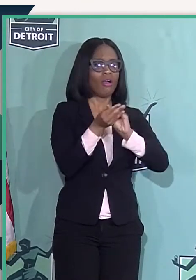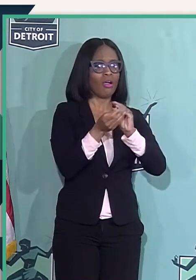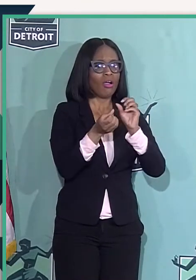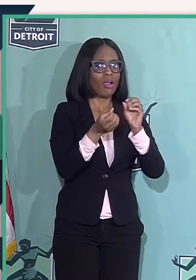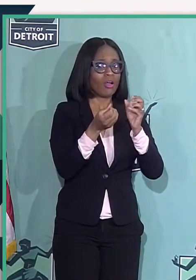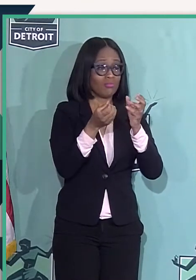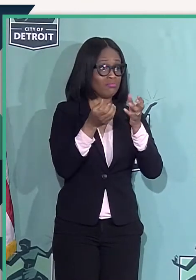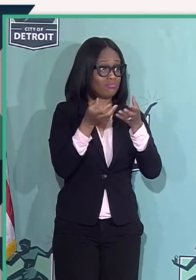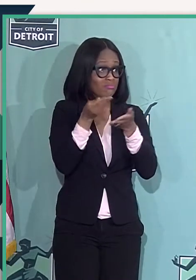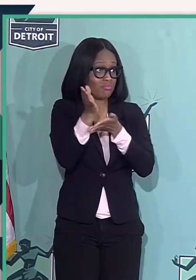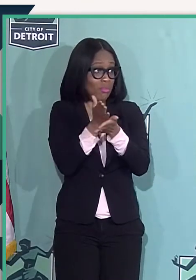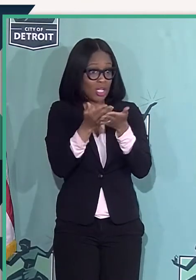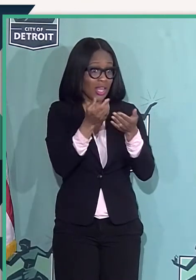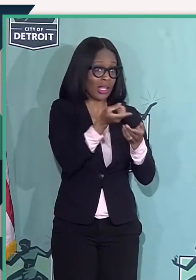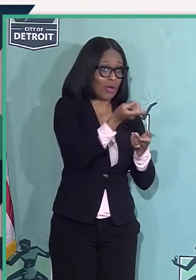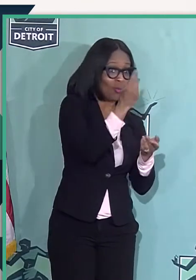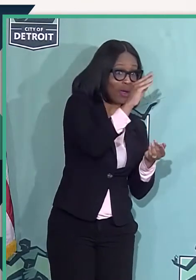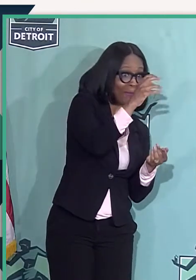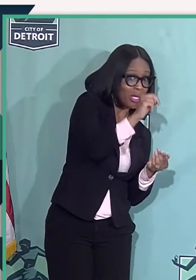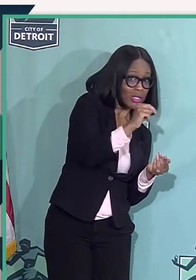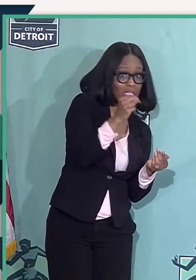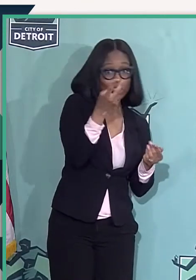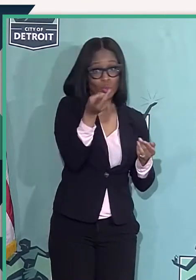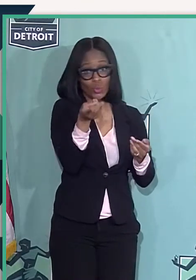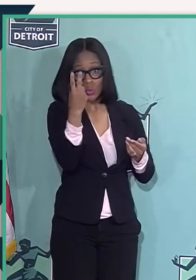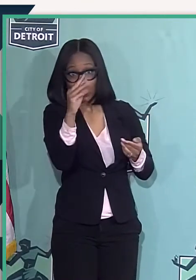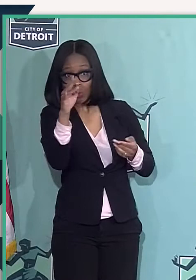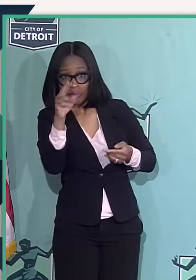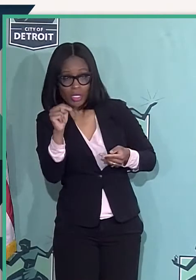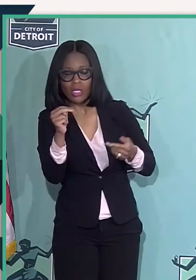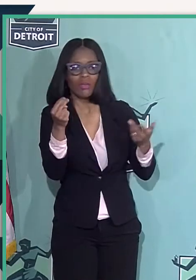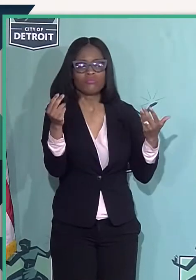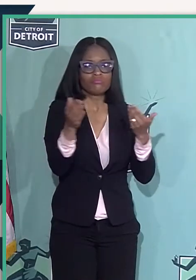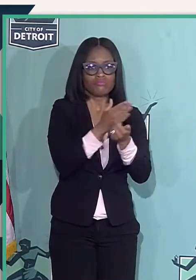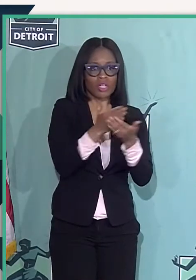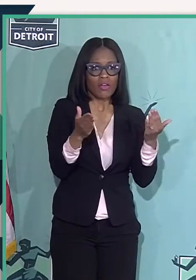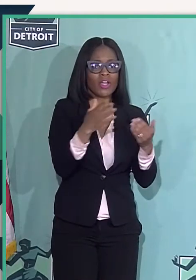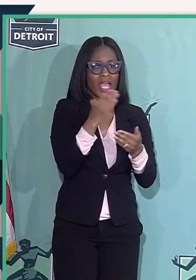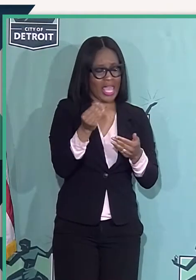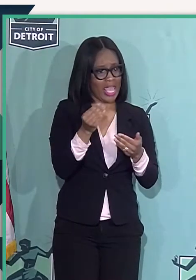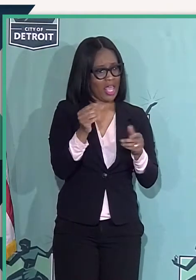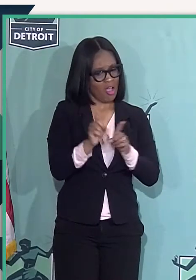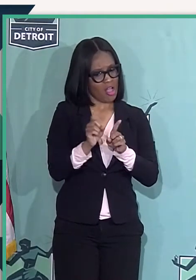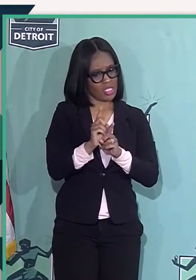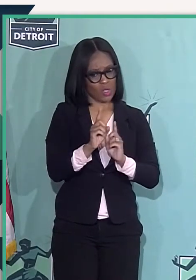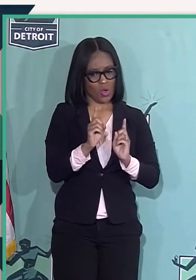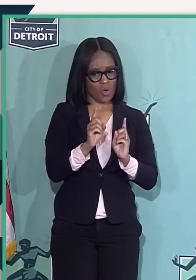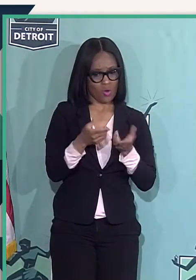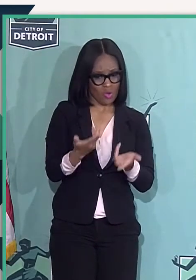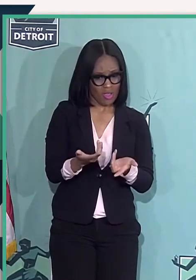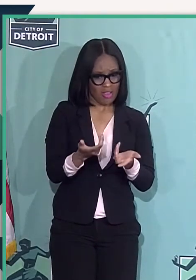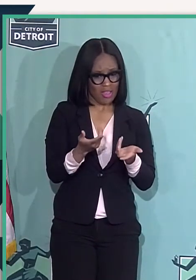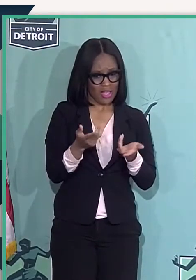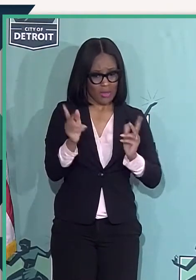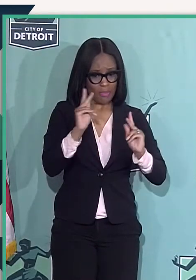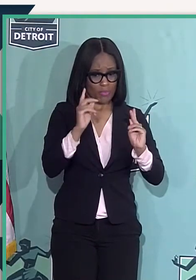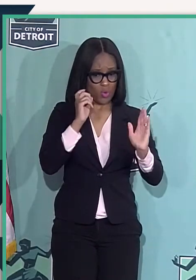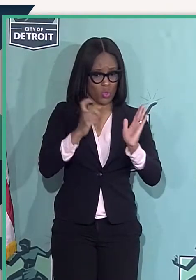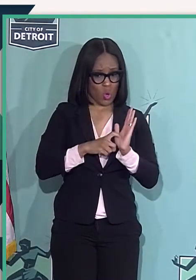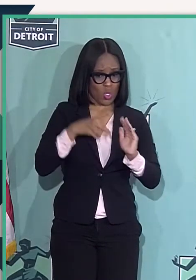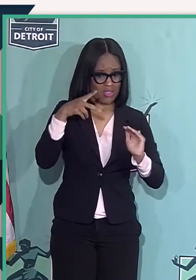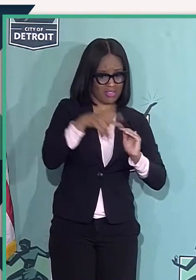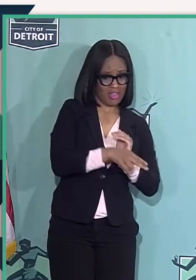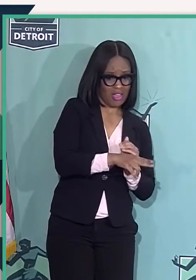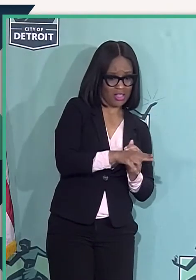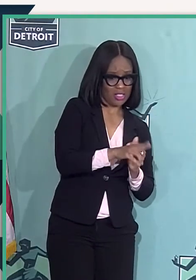in terms of $1 billion, $1 billion, whatever it is, and where people will notice where the cuts came?